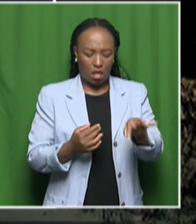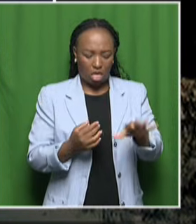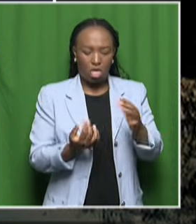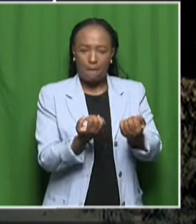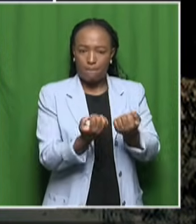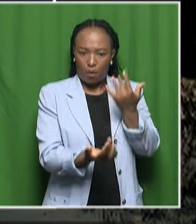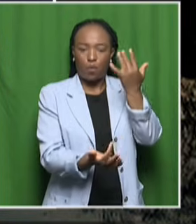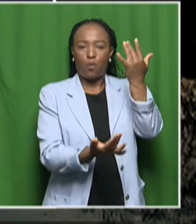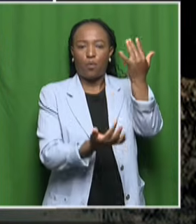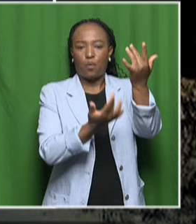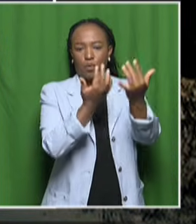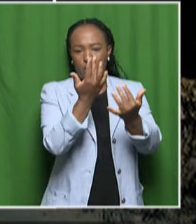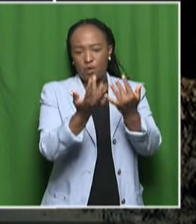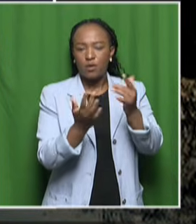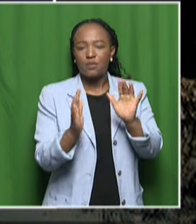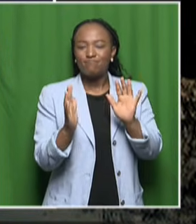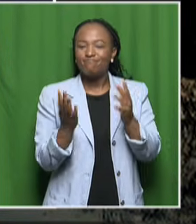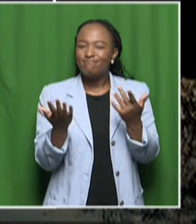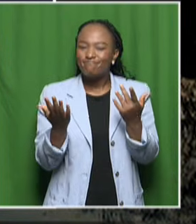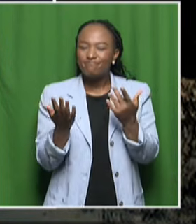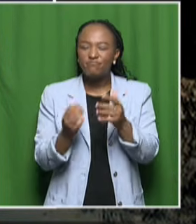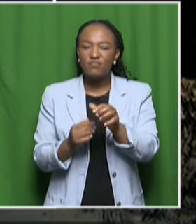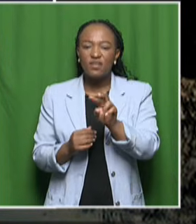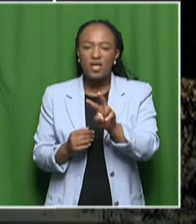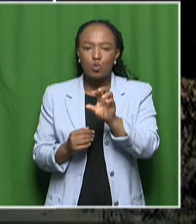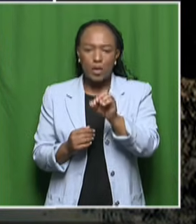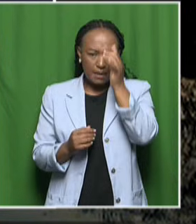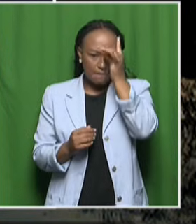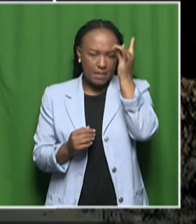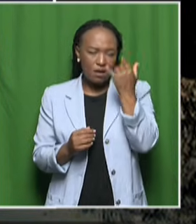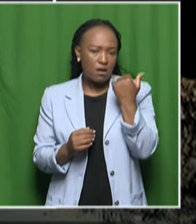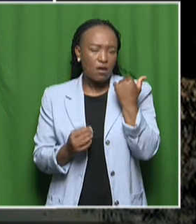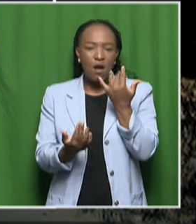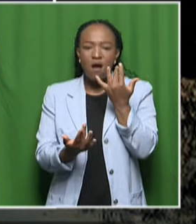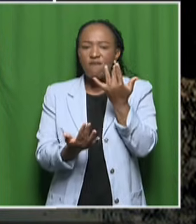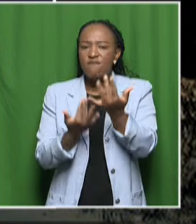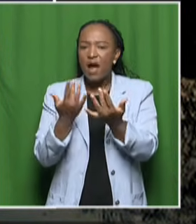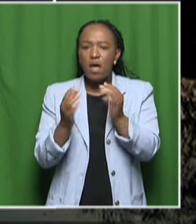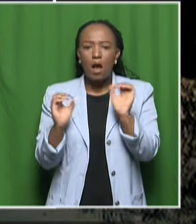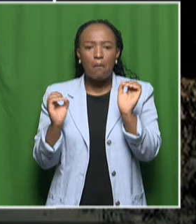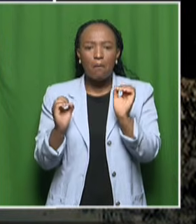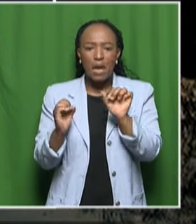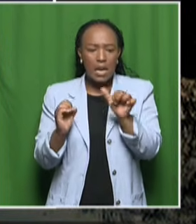next to the N2 maybe like 20 minutes ago. There was no fire next to